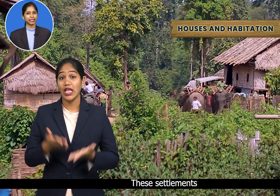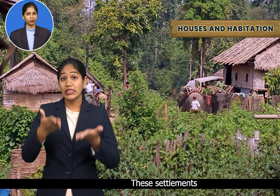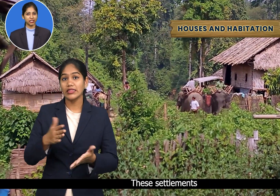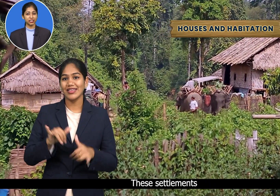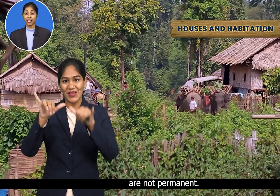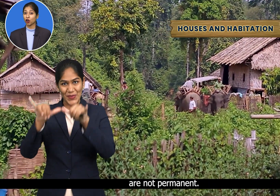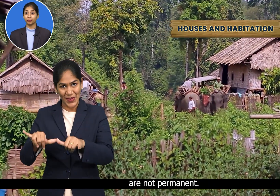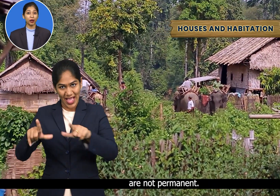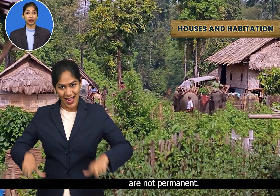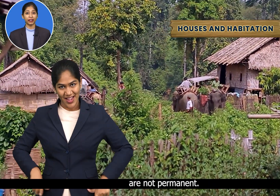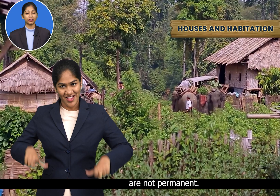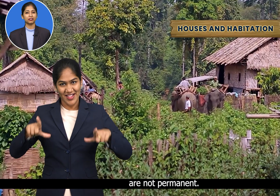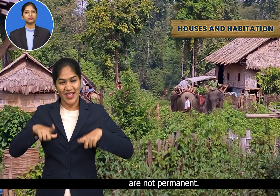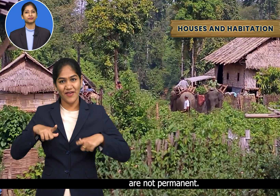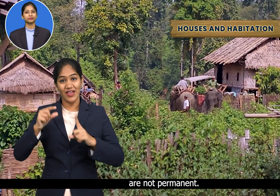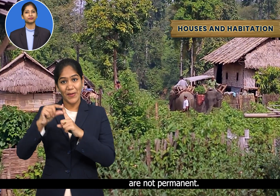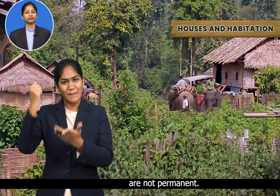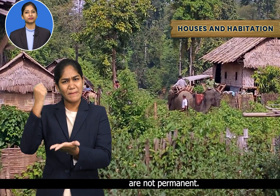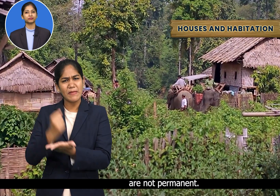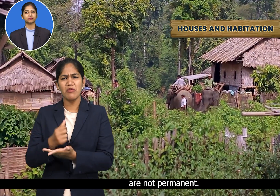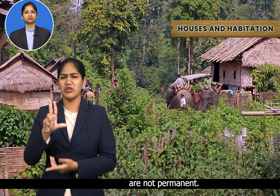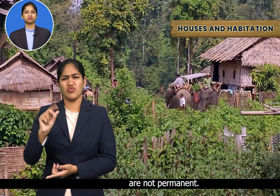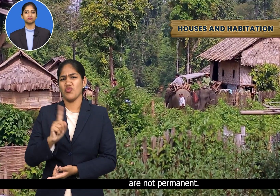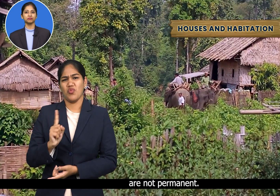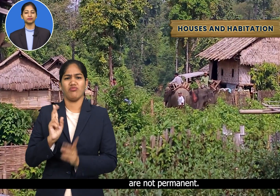These settlements are not permanent.